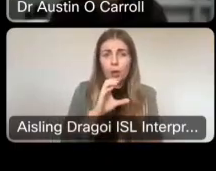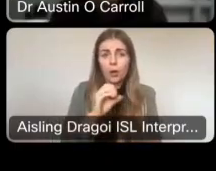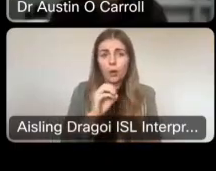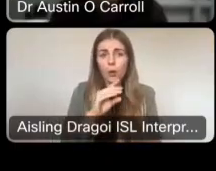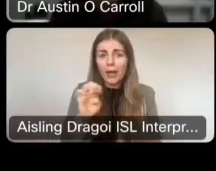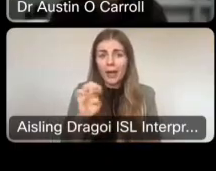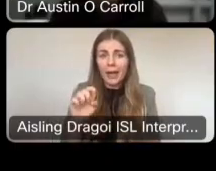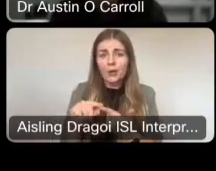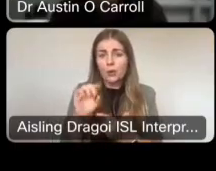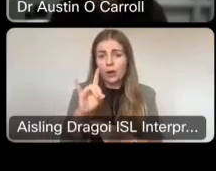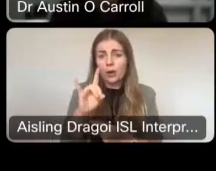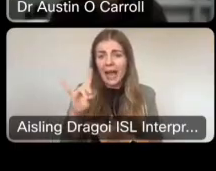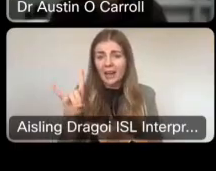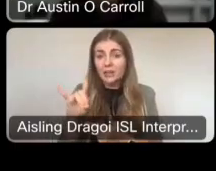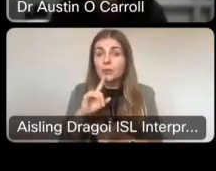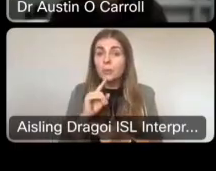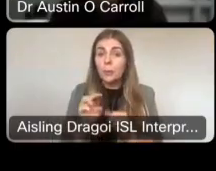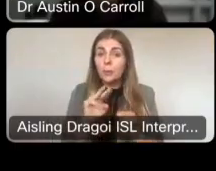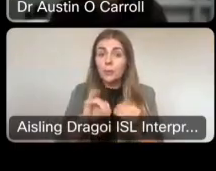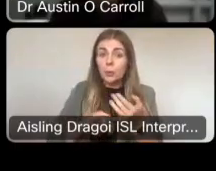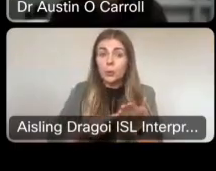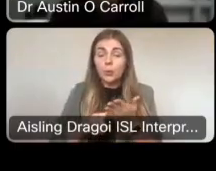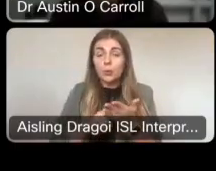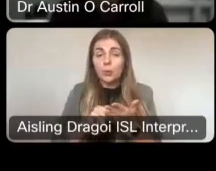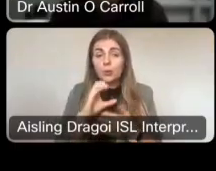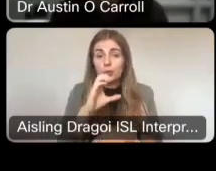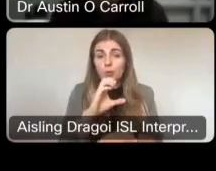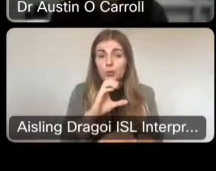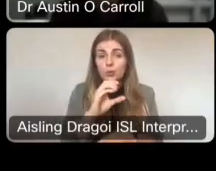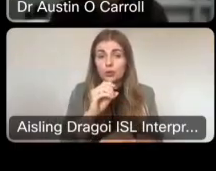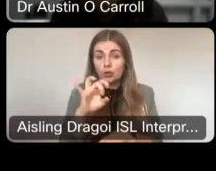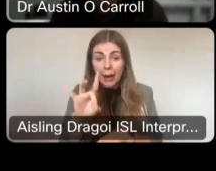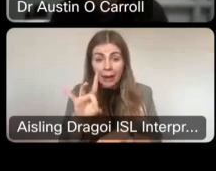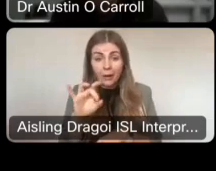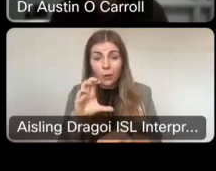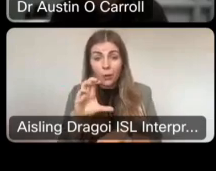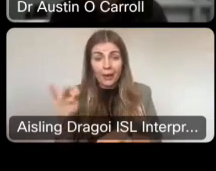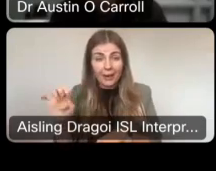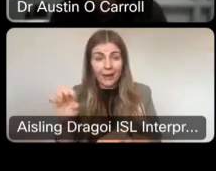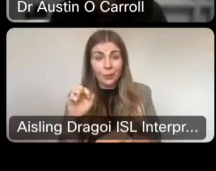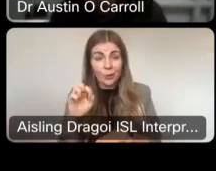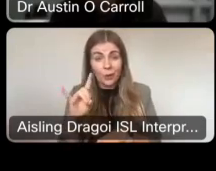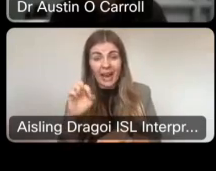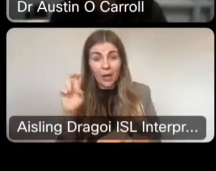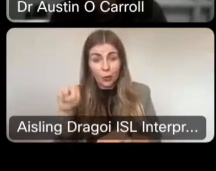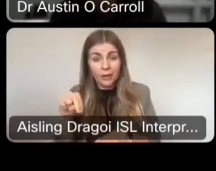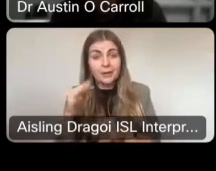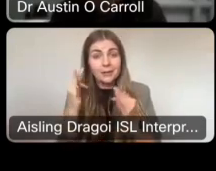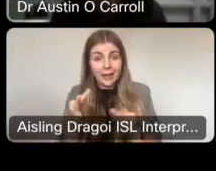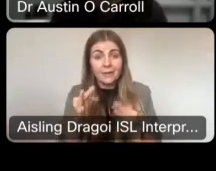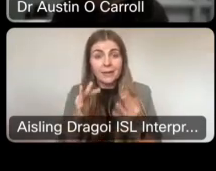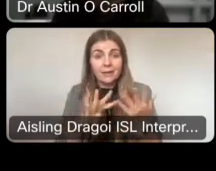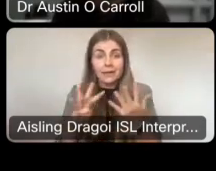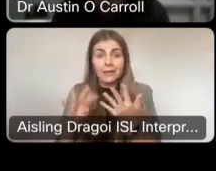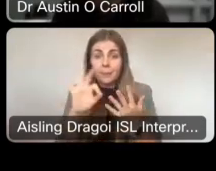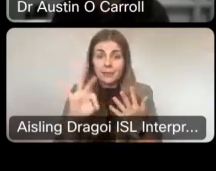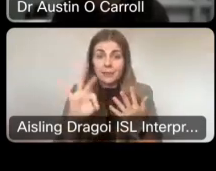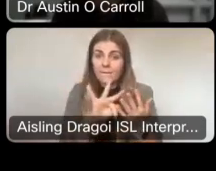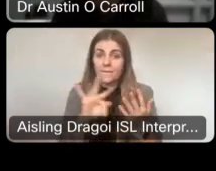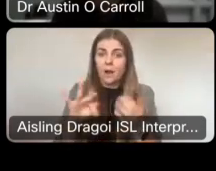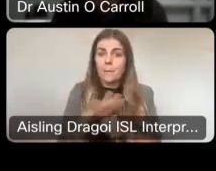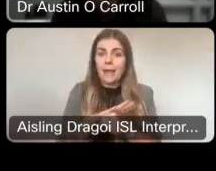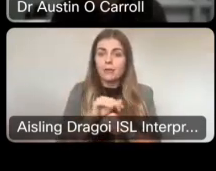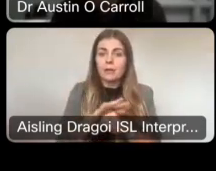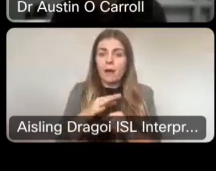people who use crack cocaine and use heroin, they're almost definitely 99% come from areas of deprivation. And if they're